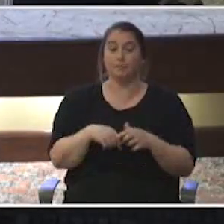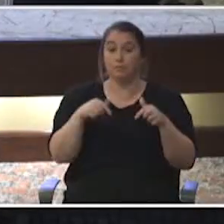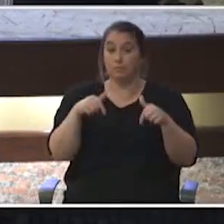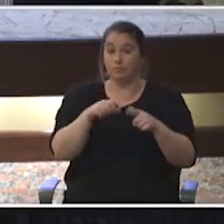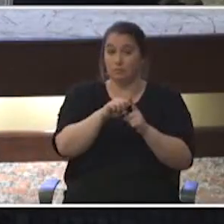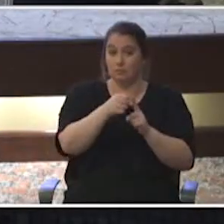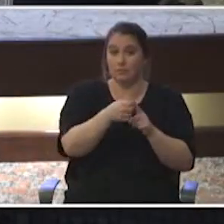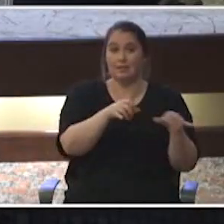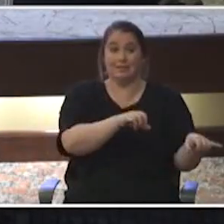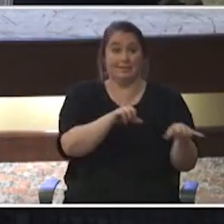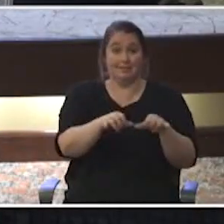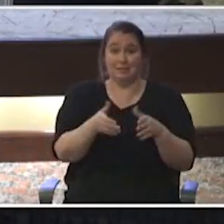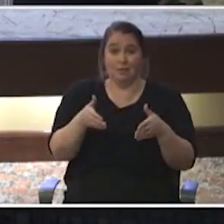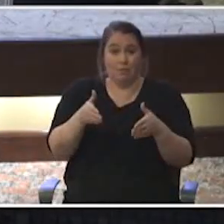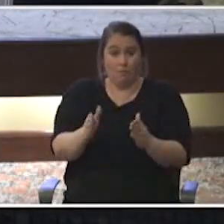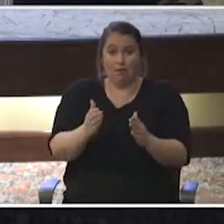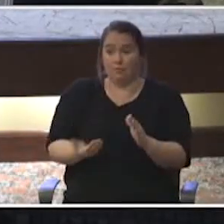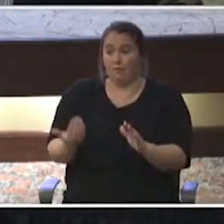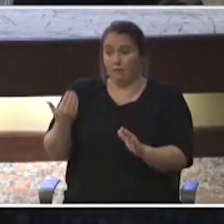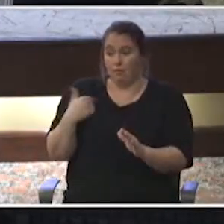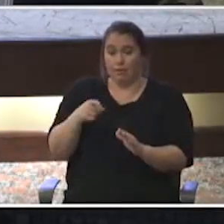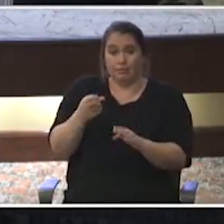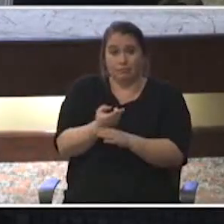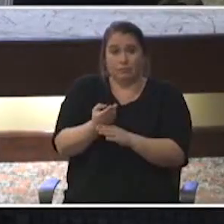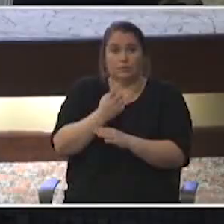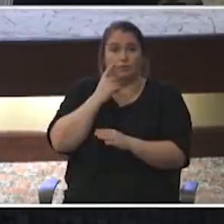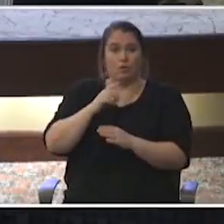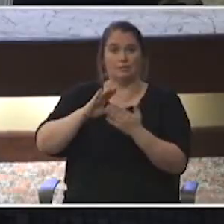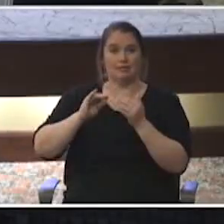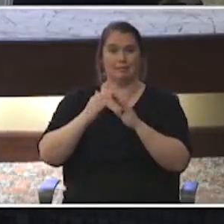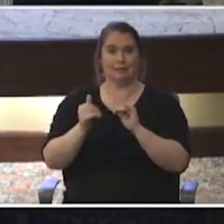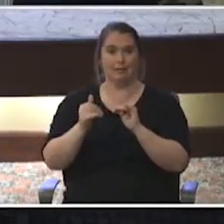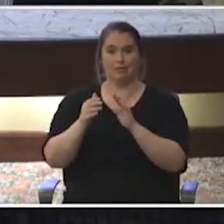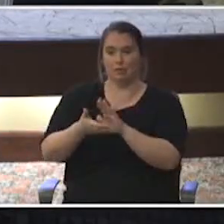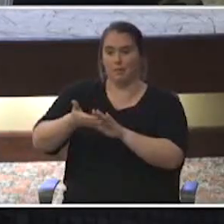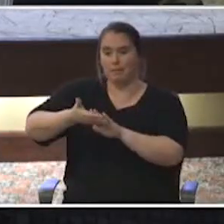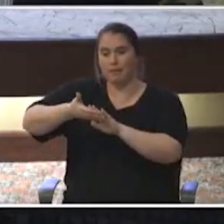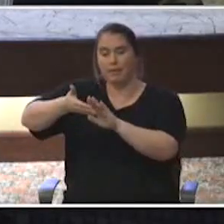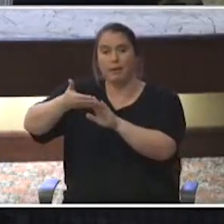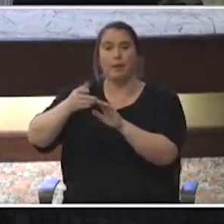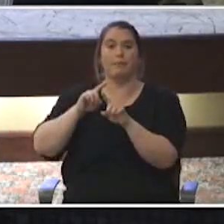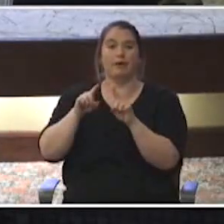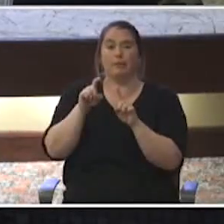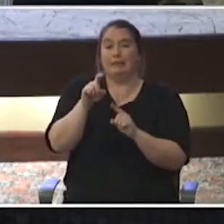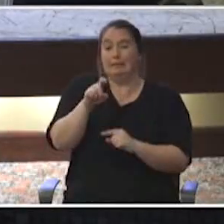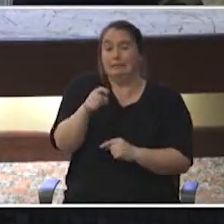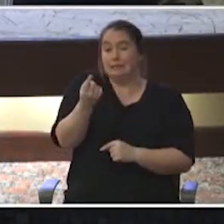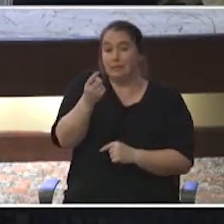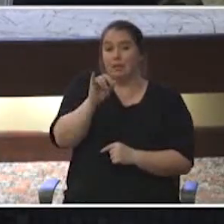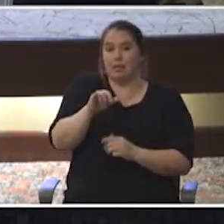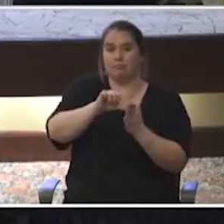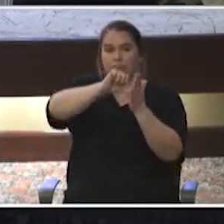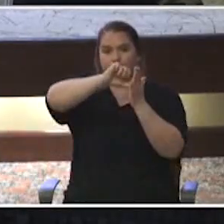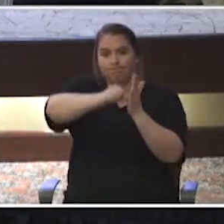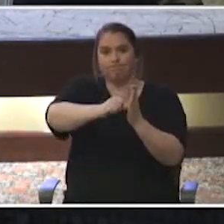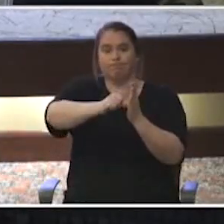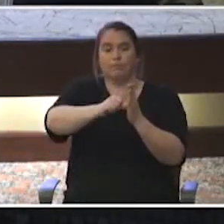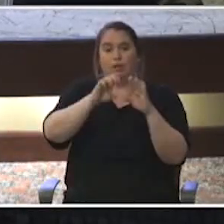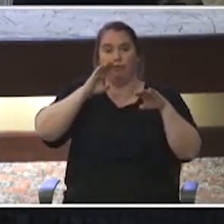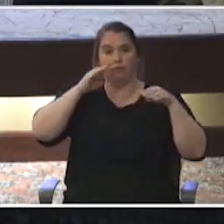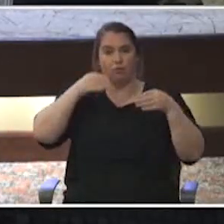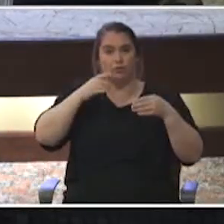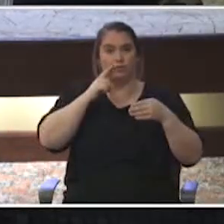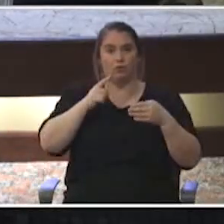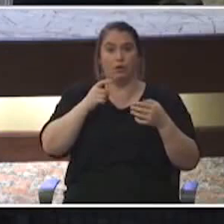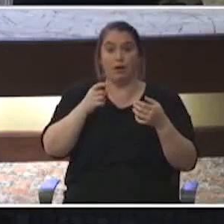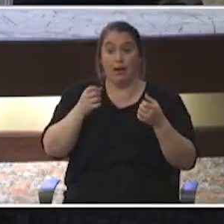same way, compatibility of neighboring uses is important to the downtown redevelopment, but we need a tool that expresses our emphasis and focus on